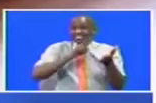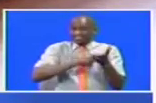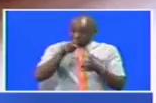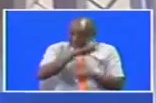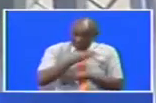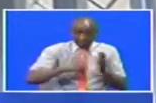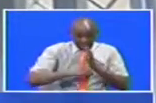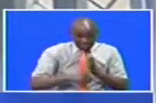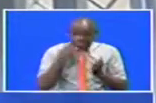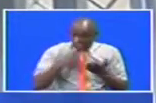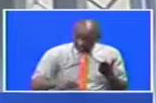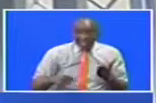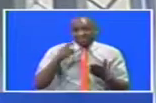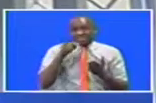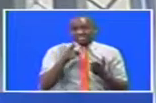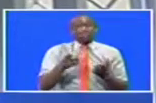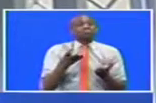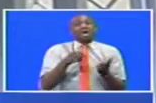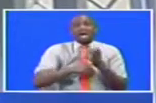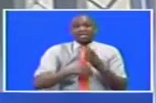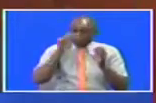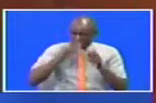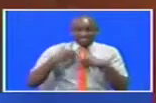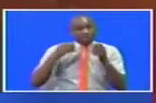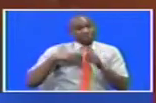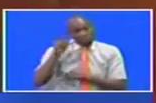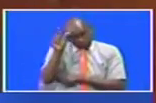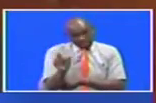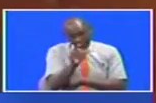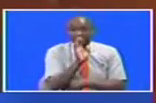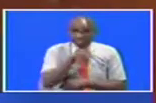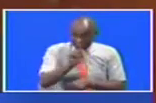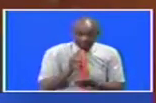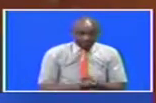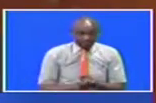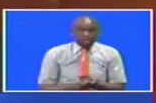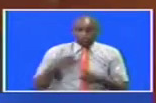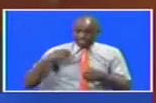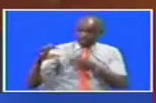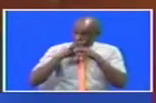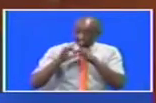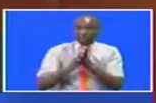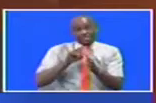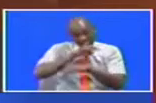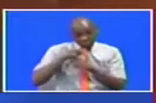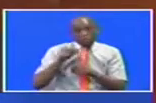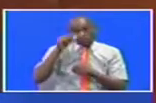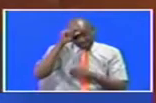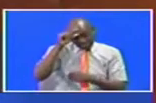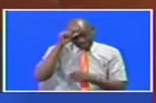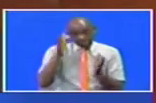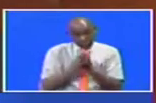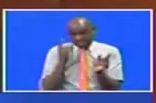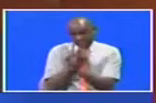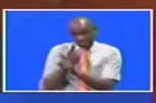to ensure the uncollected cards get to the rightful owners. We are partnering with the national government administrative officers in the field,